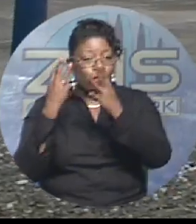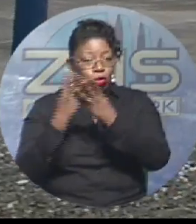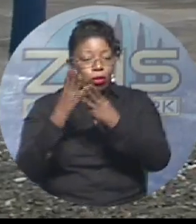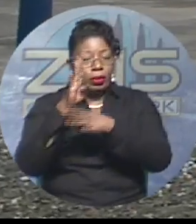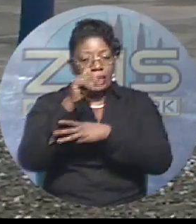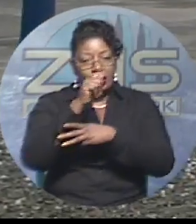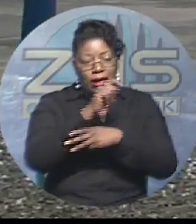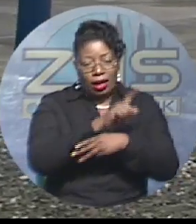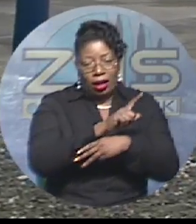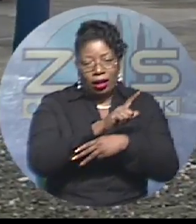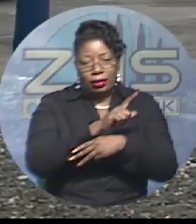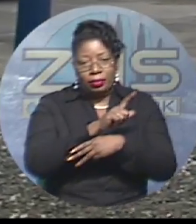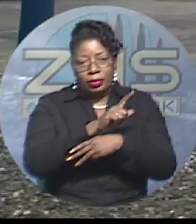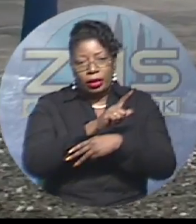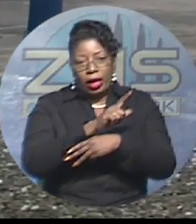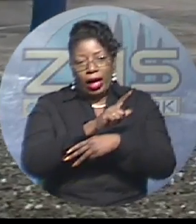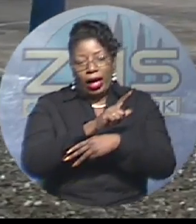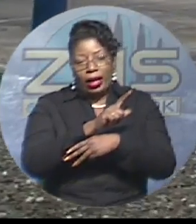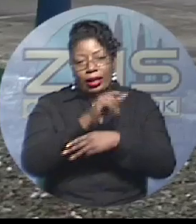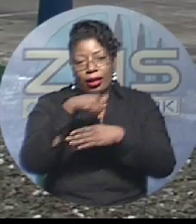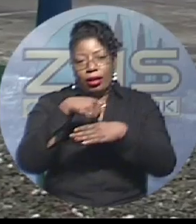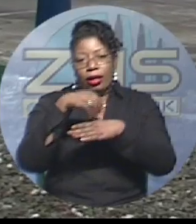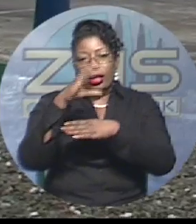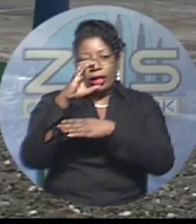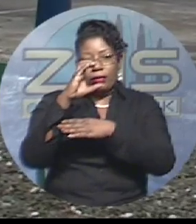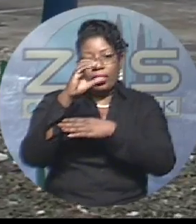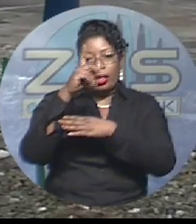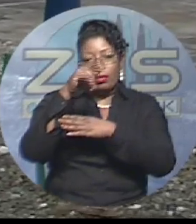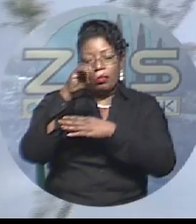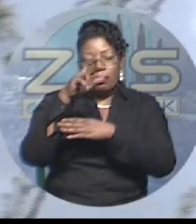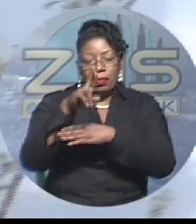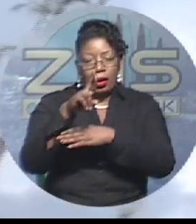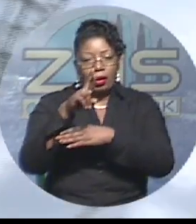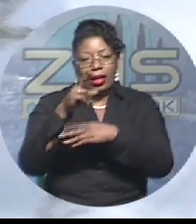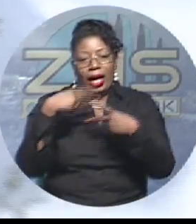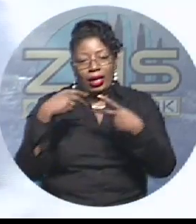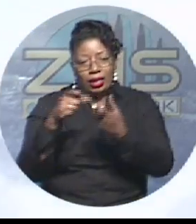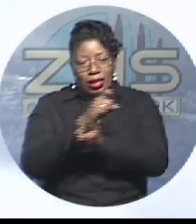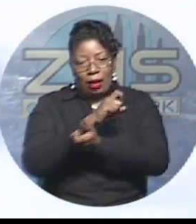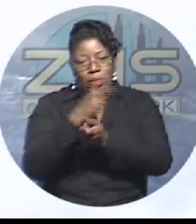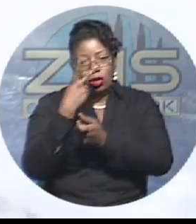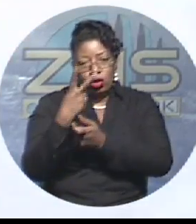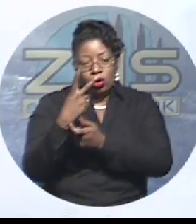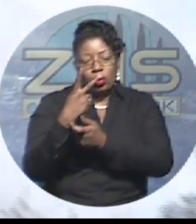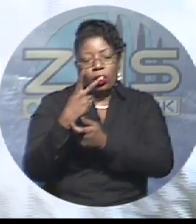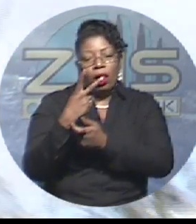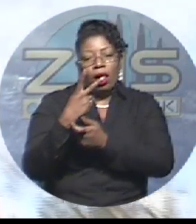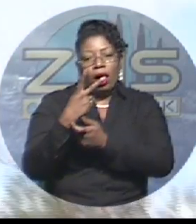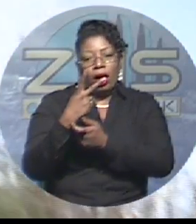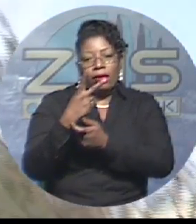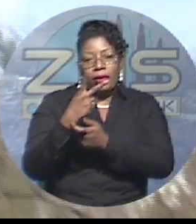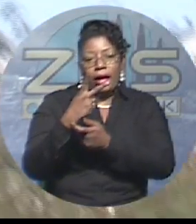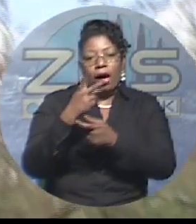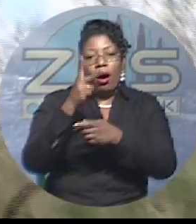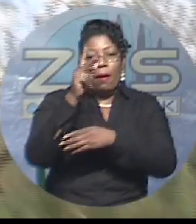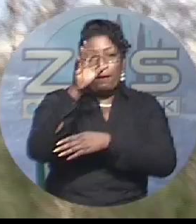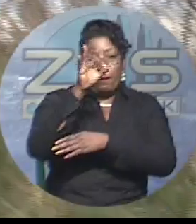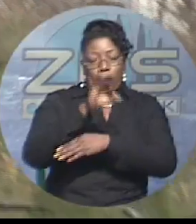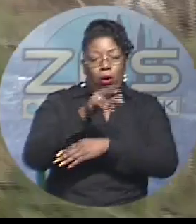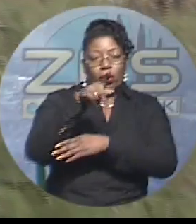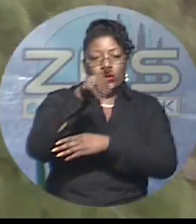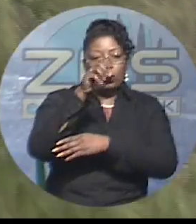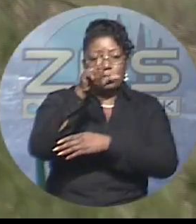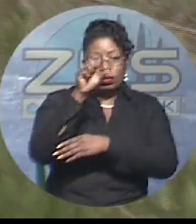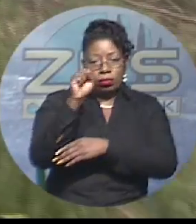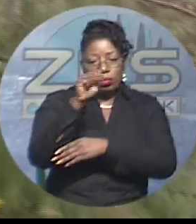B.P.L's Clifton Pier plant that sustained significant infrastructural damage. 2 of the company's primary transmission poles snapped, and